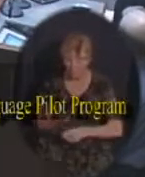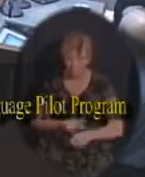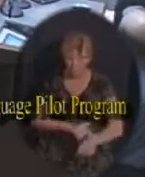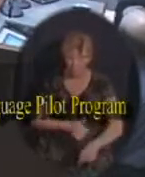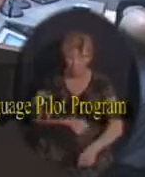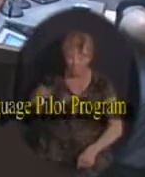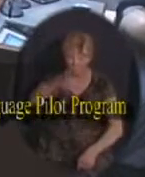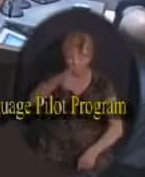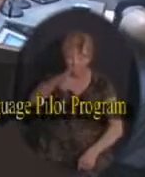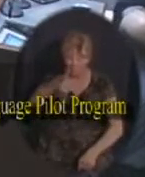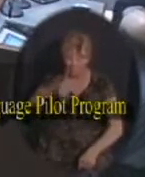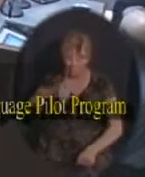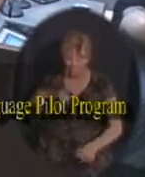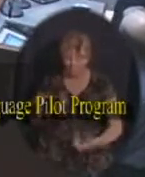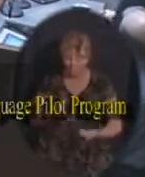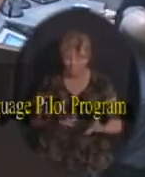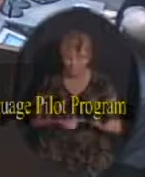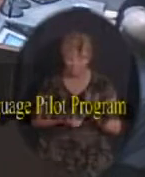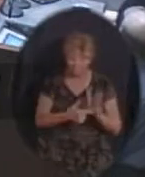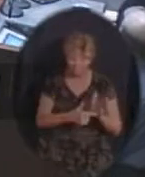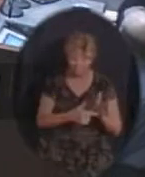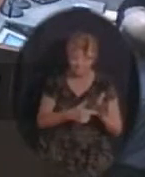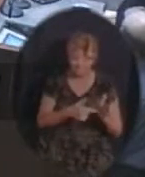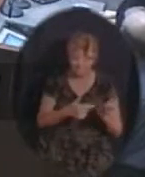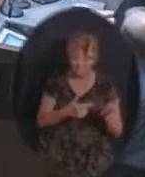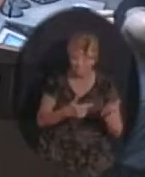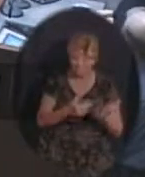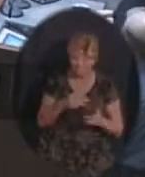decision to go to the whole school district.